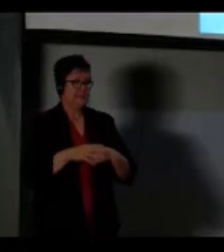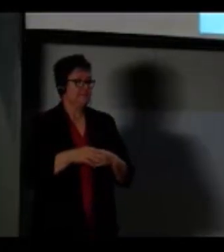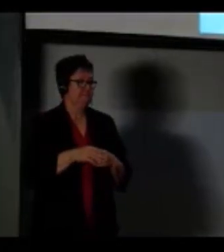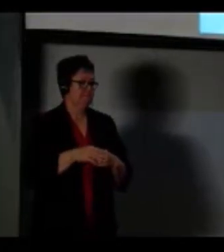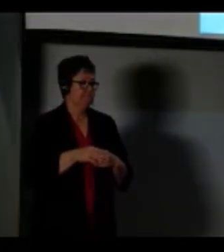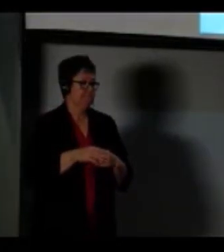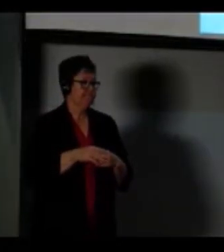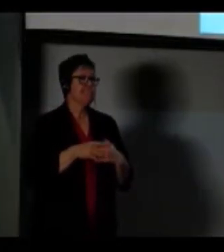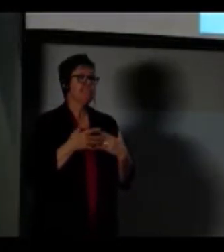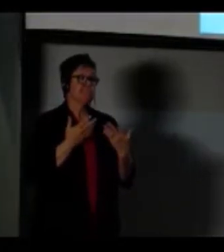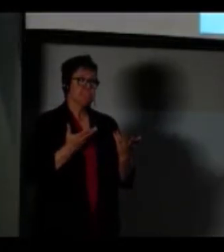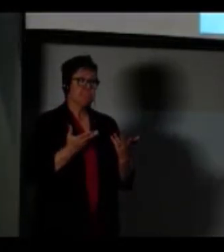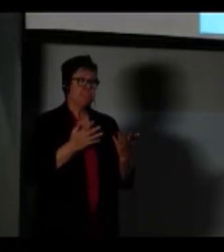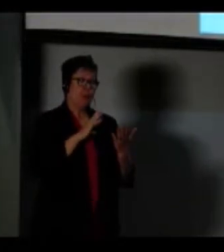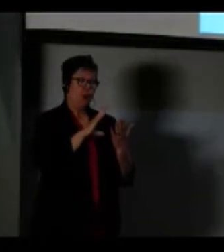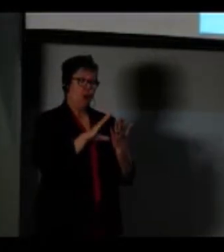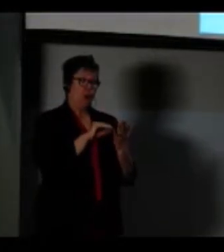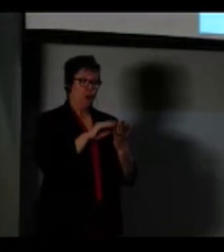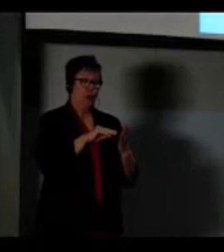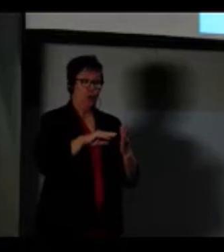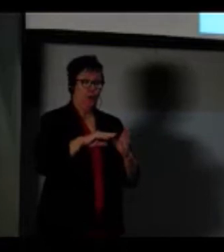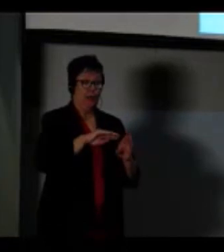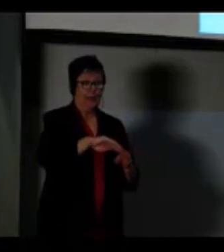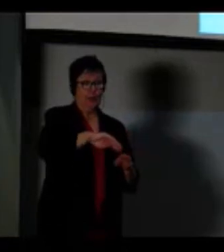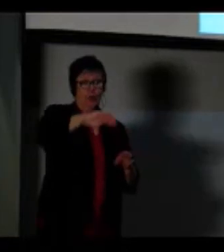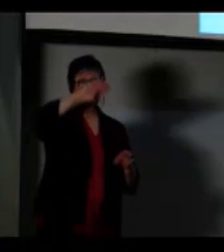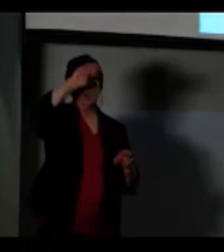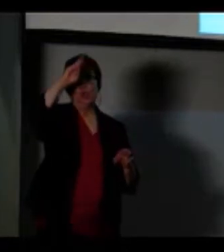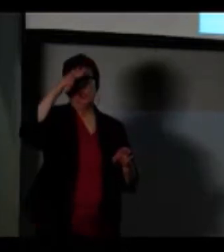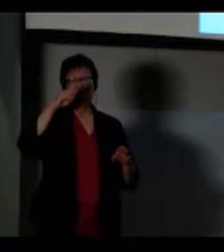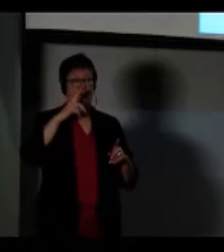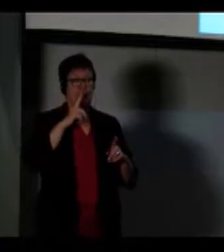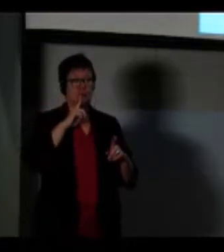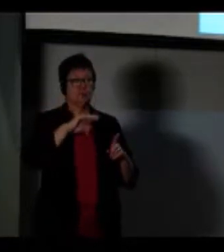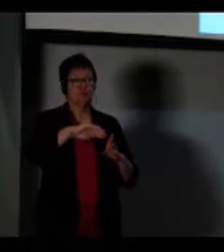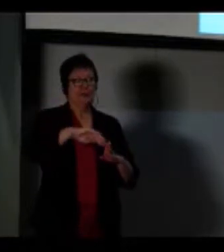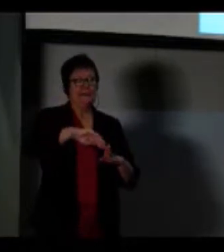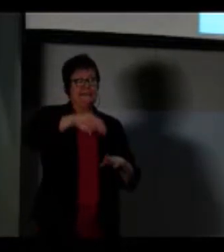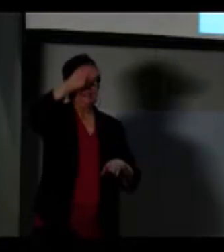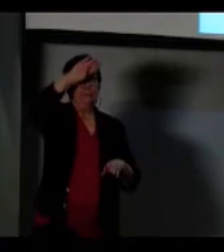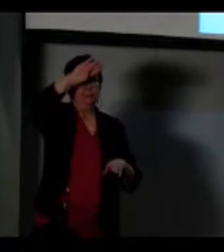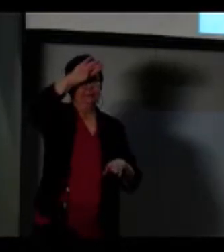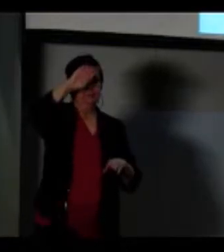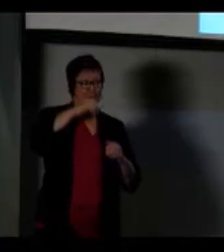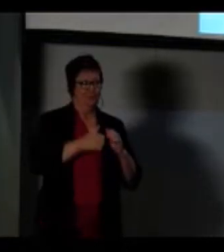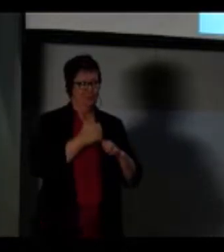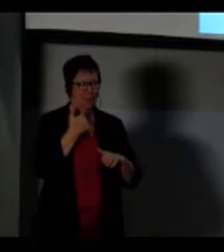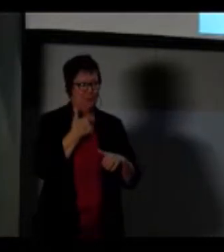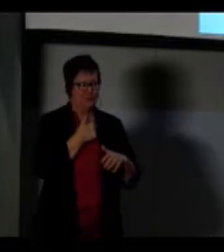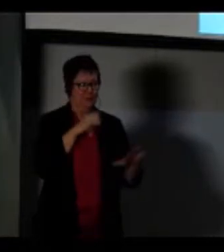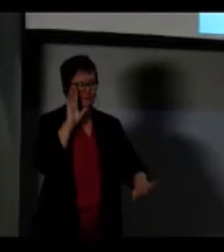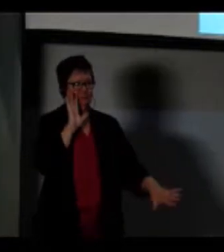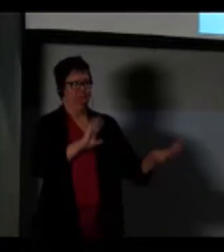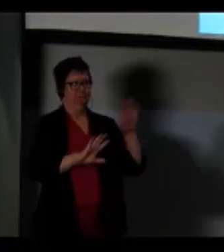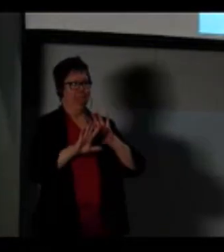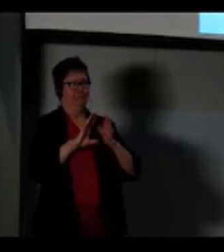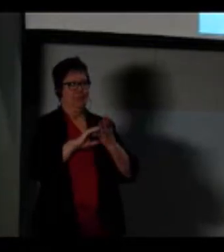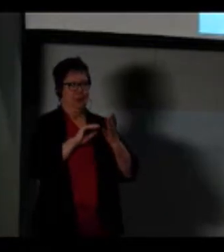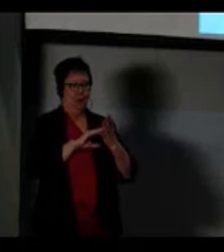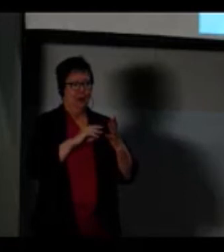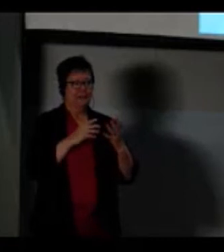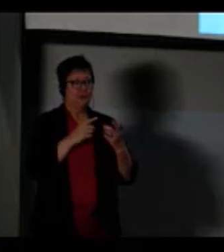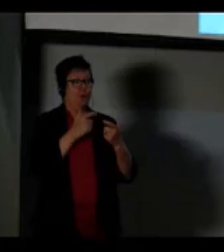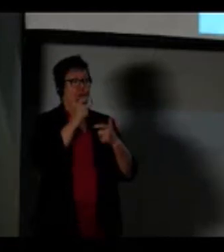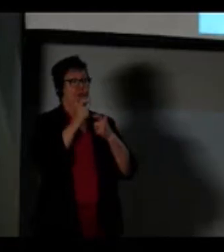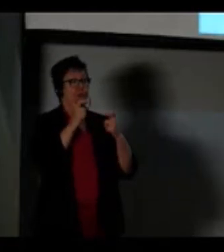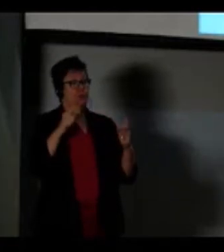So the learning curve on linked open data was really steep for most of us in this collaborative, and so a really huge